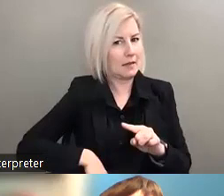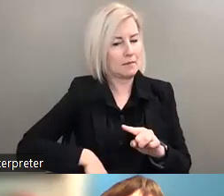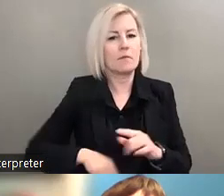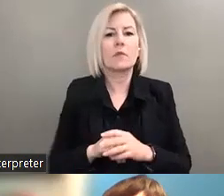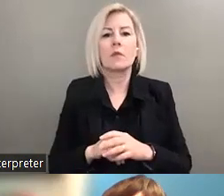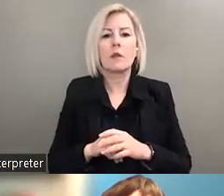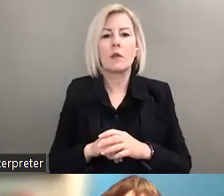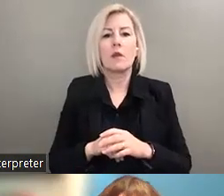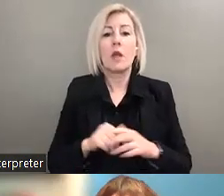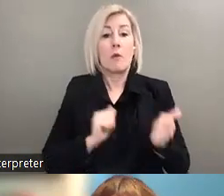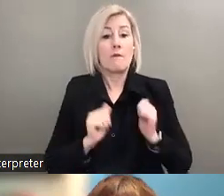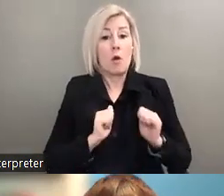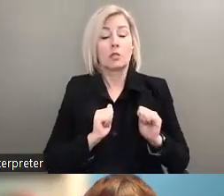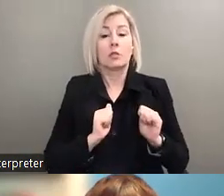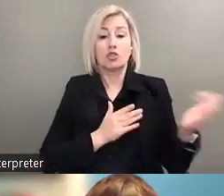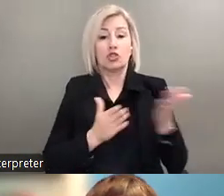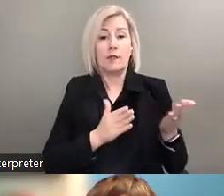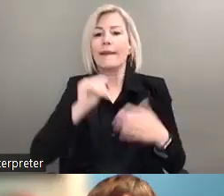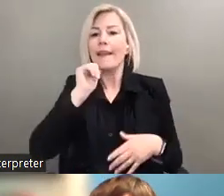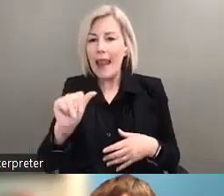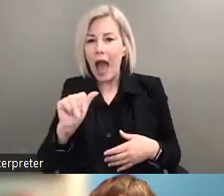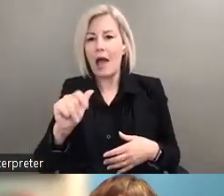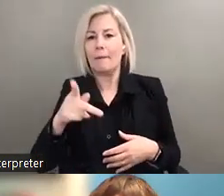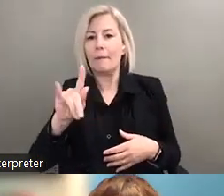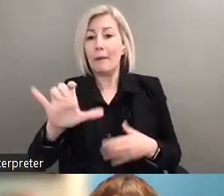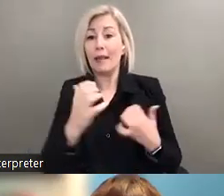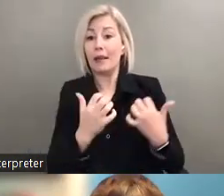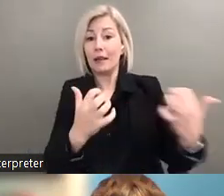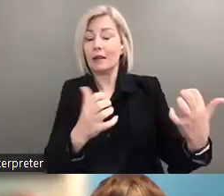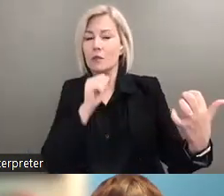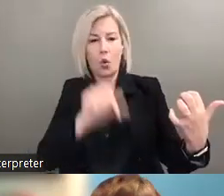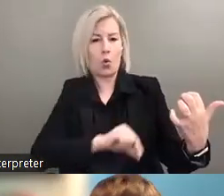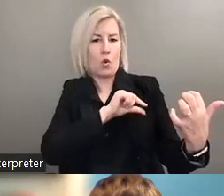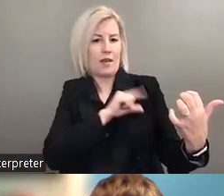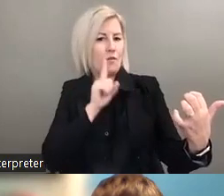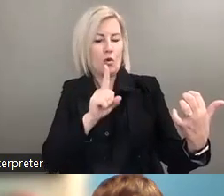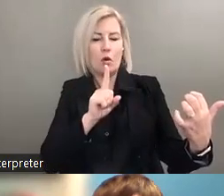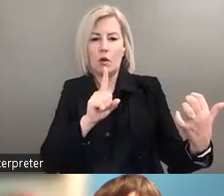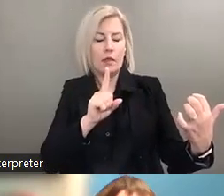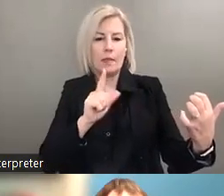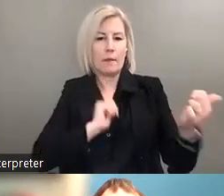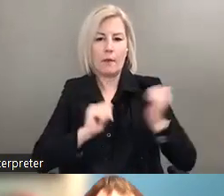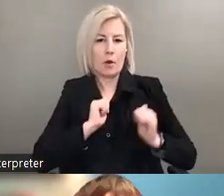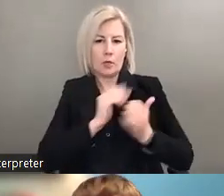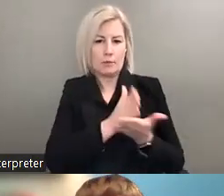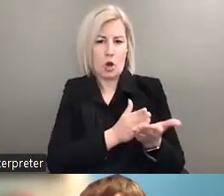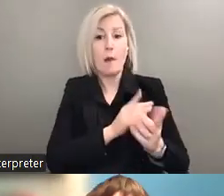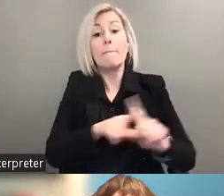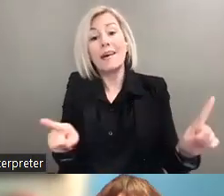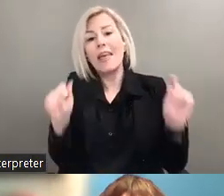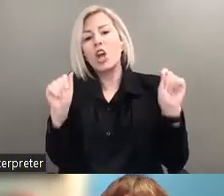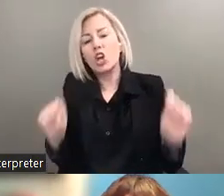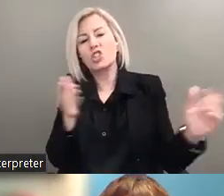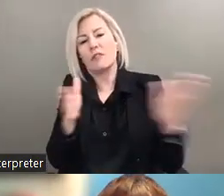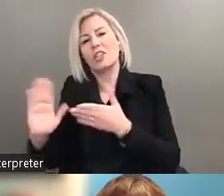Performances primarily serving non-public audiences are not eligible for the public performance component, but they could serve as